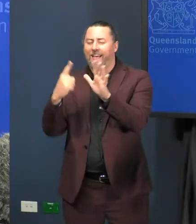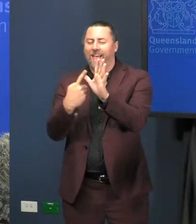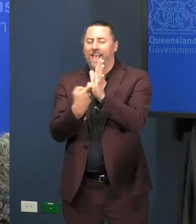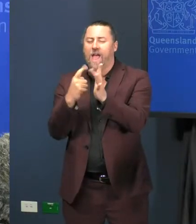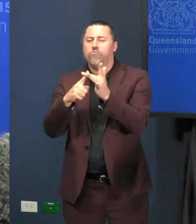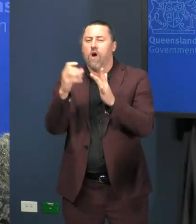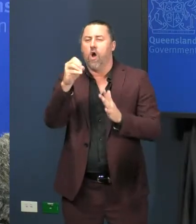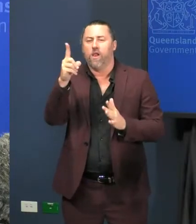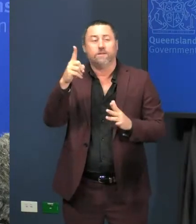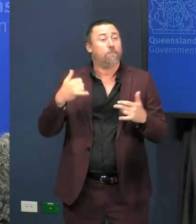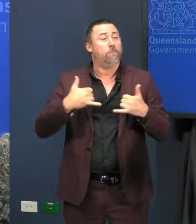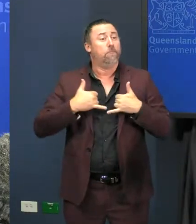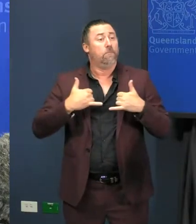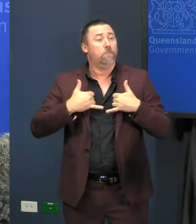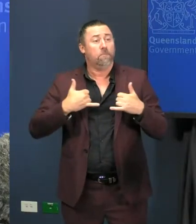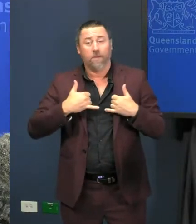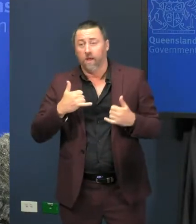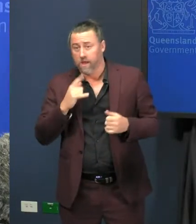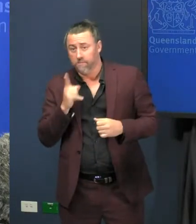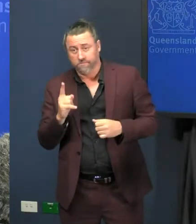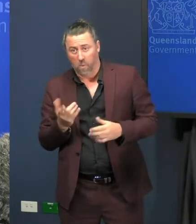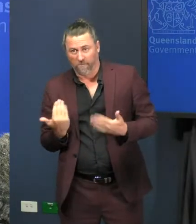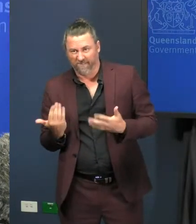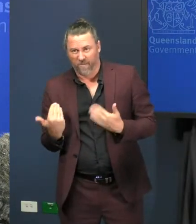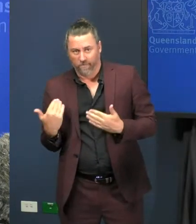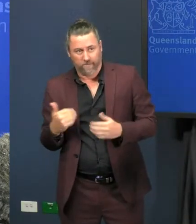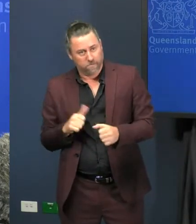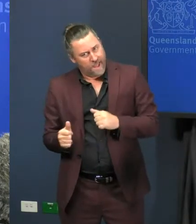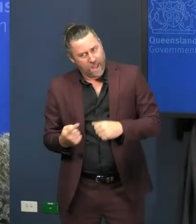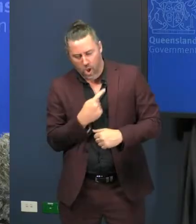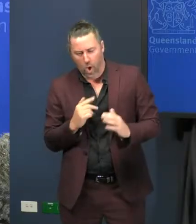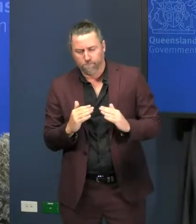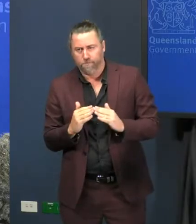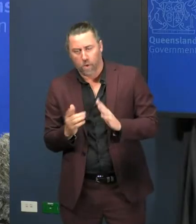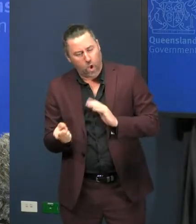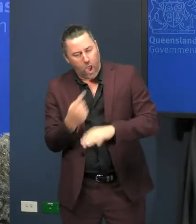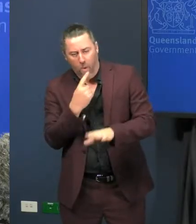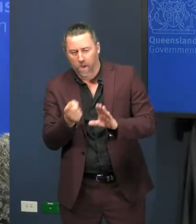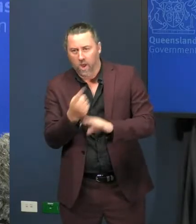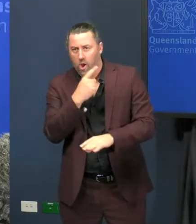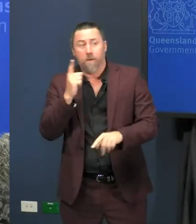campers were advised to get off the island, and almost without